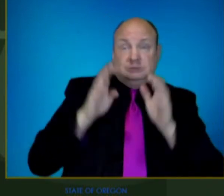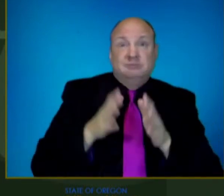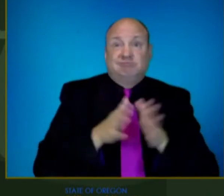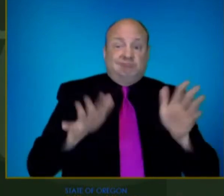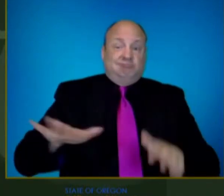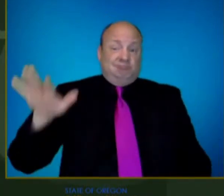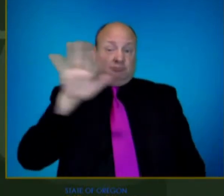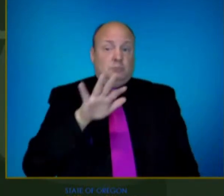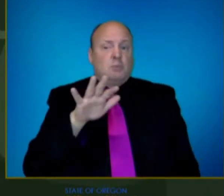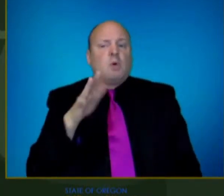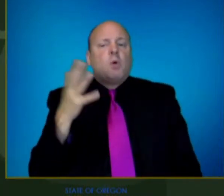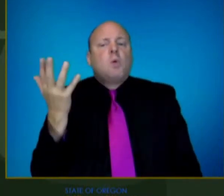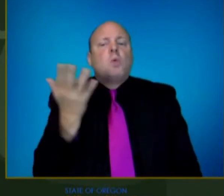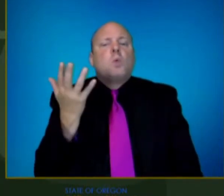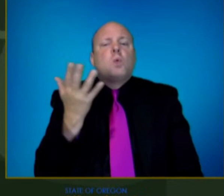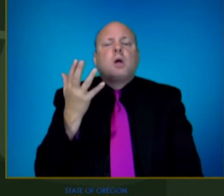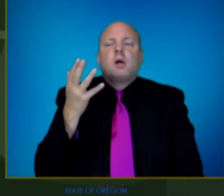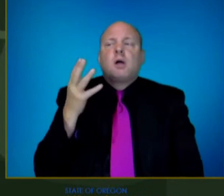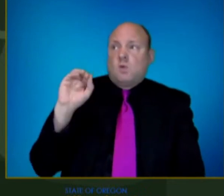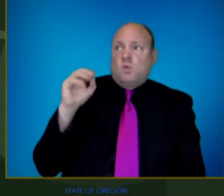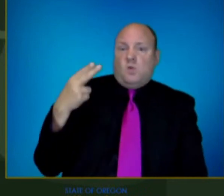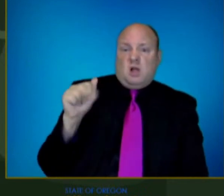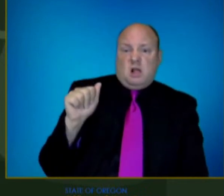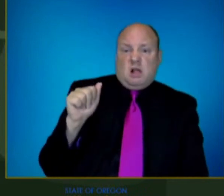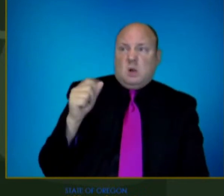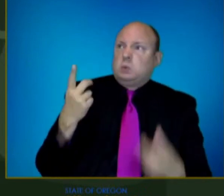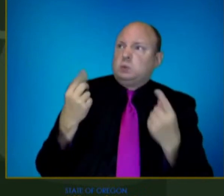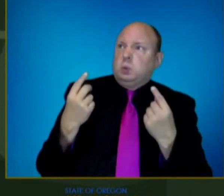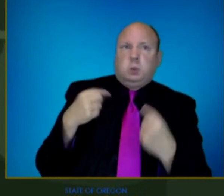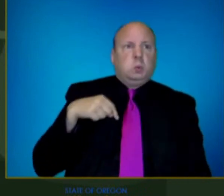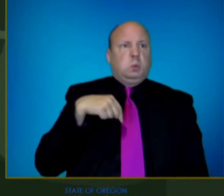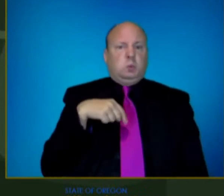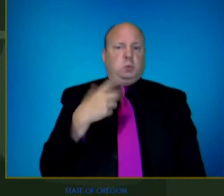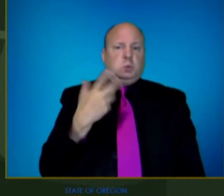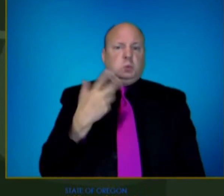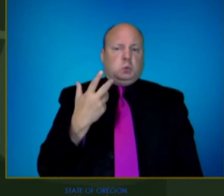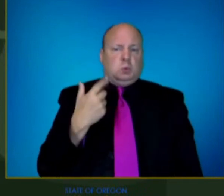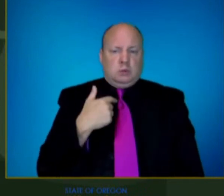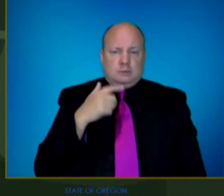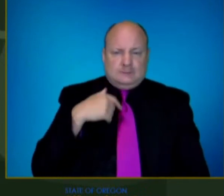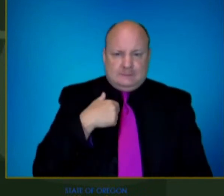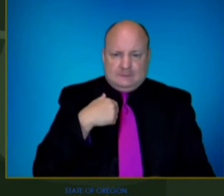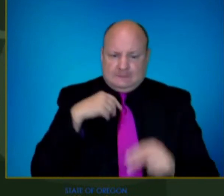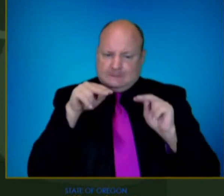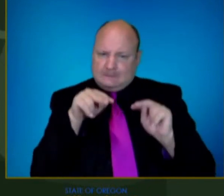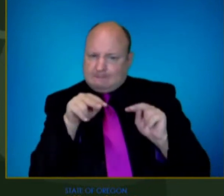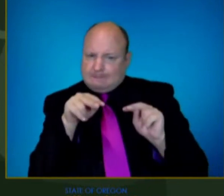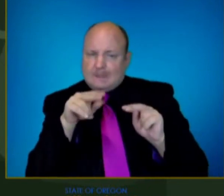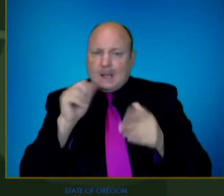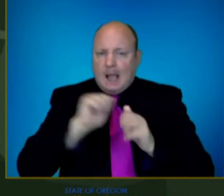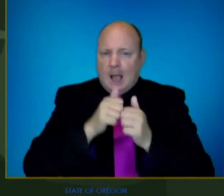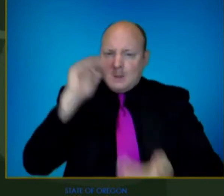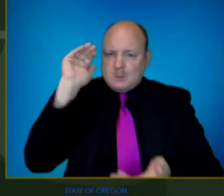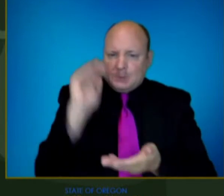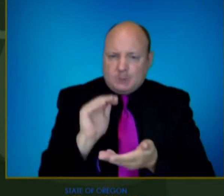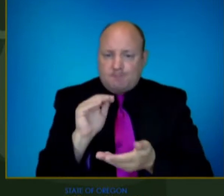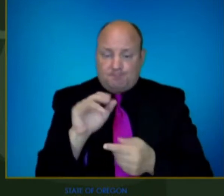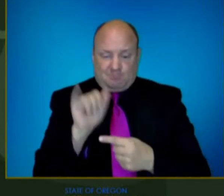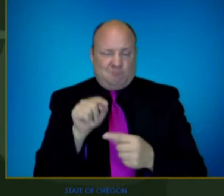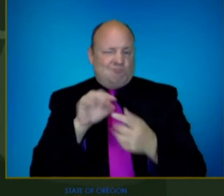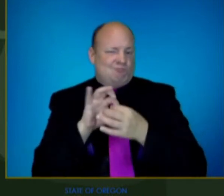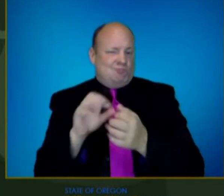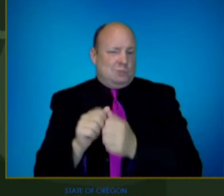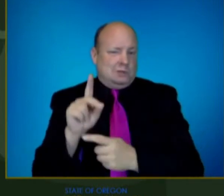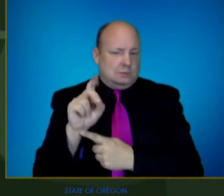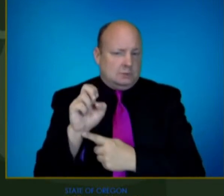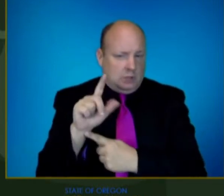is taking to help our hospitals keep from being swamped in this latest surge. The highly contagious Delta variant is filling hospitals across